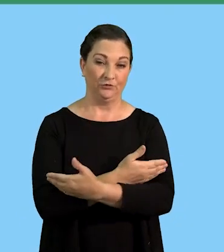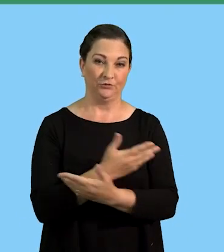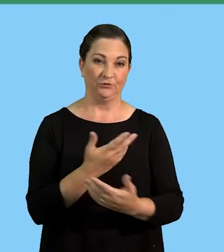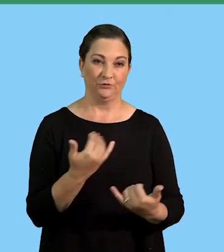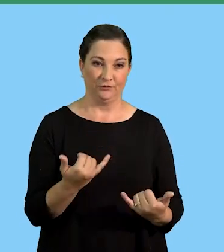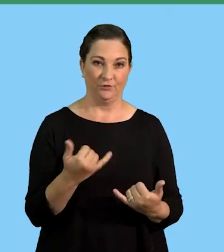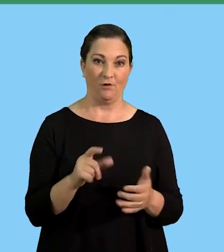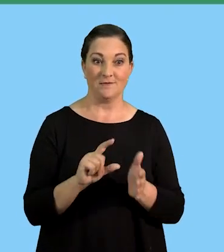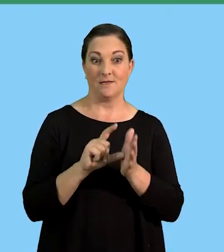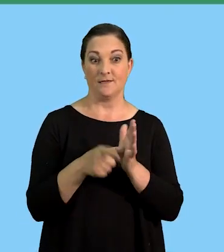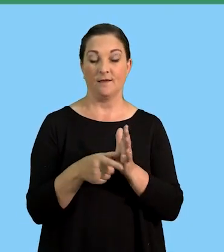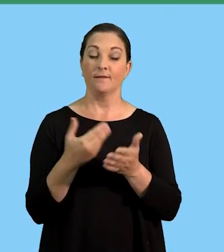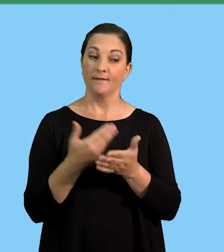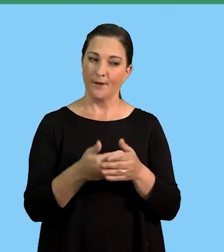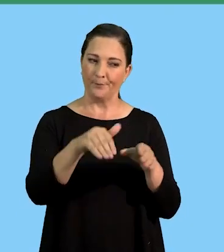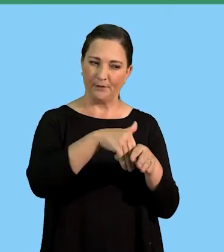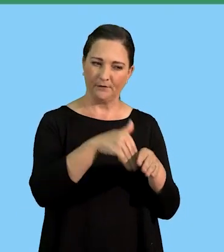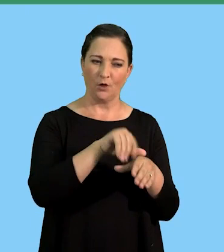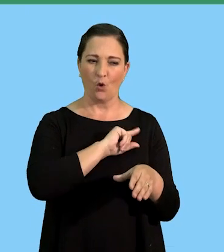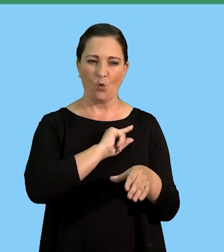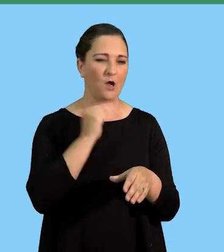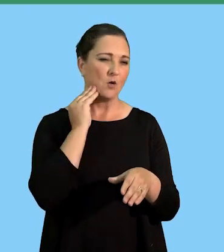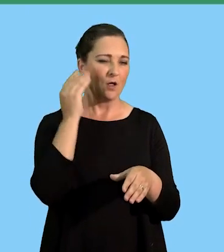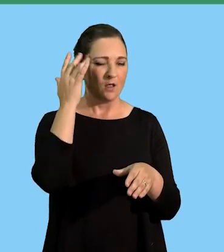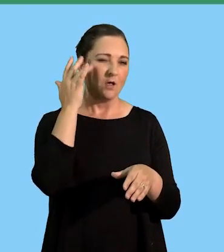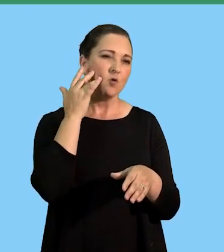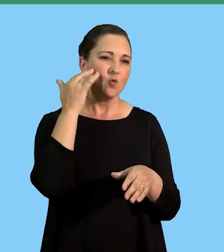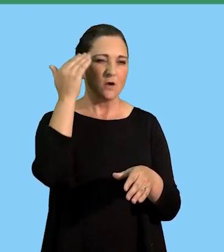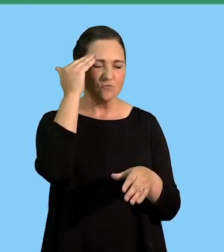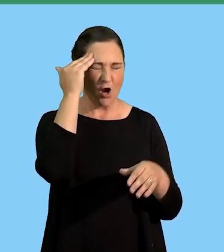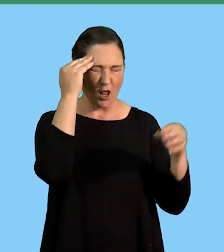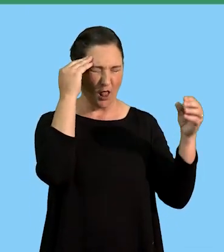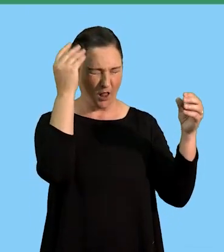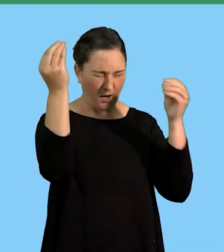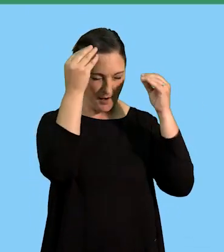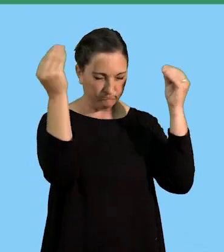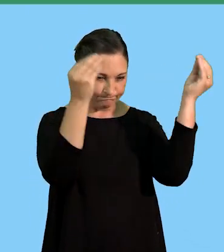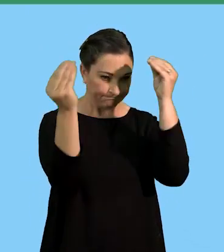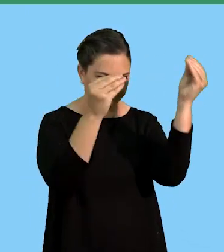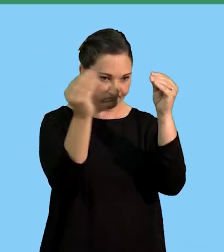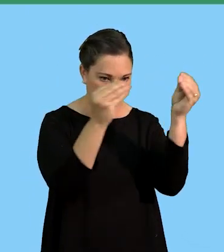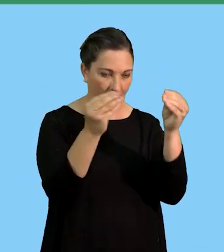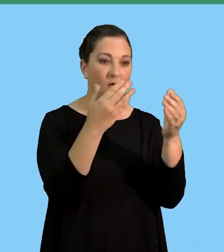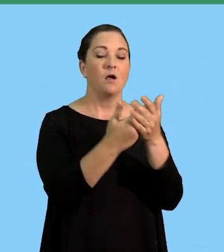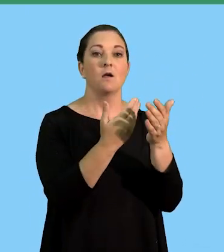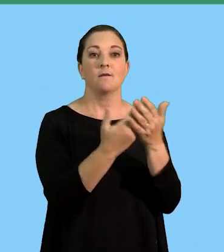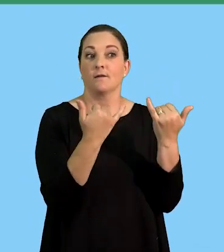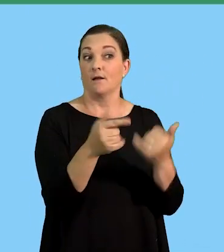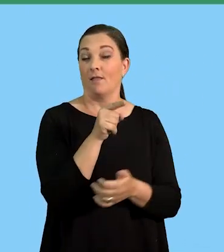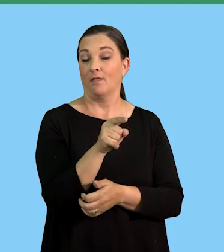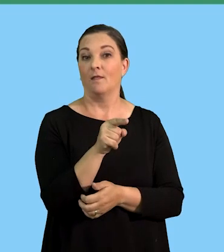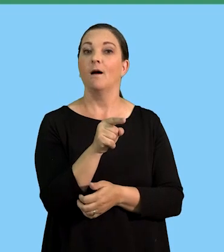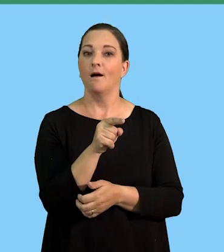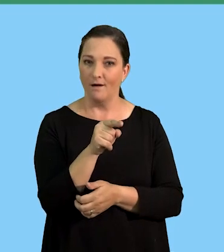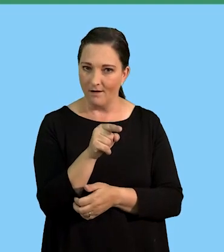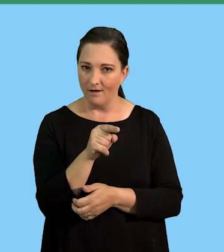their designers to participate in the brainstorming session in order to receive more ideas. So that would be